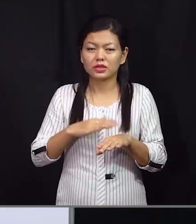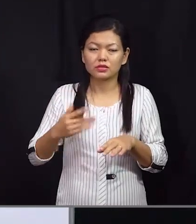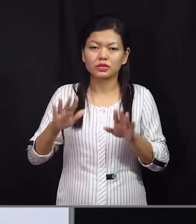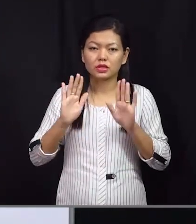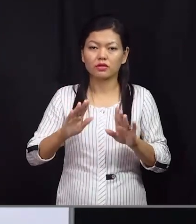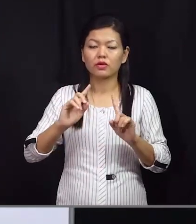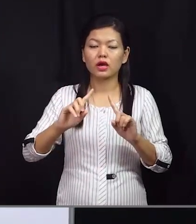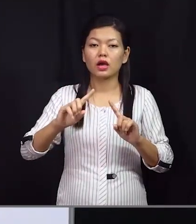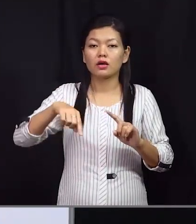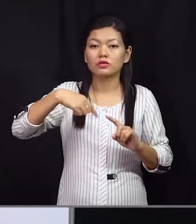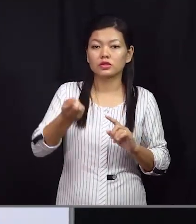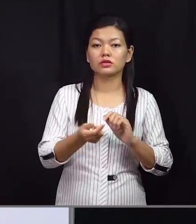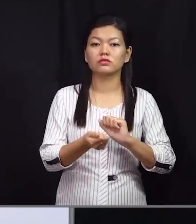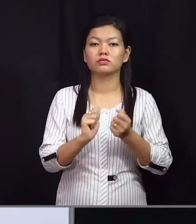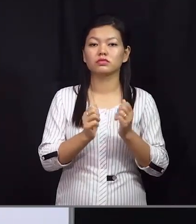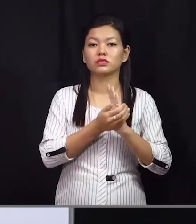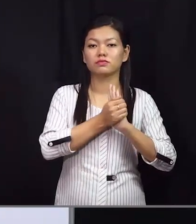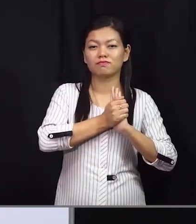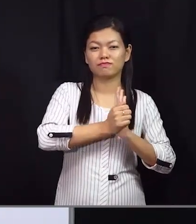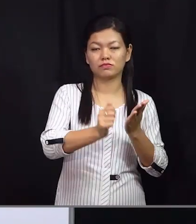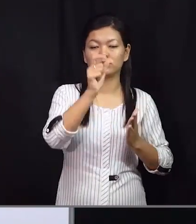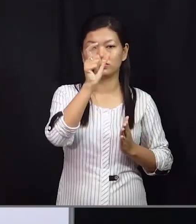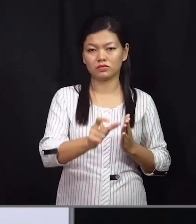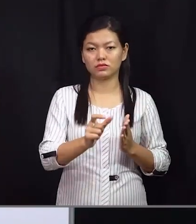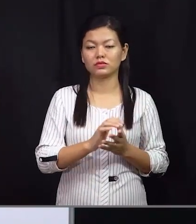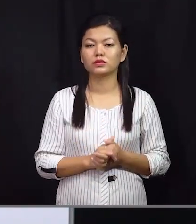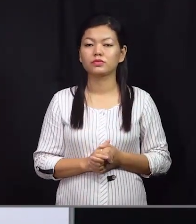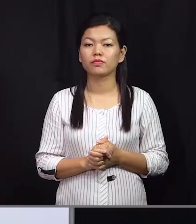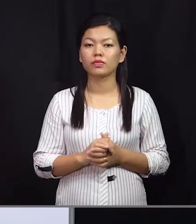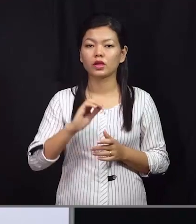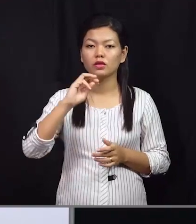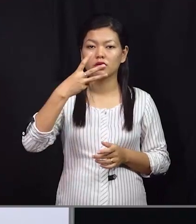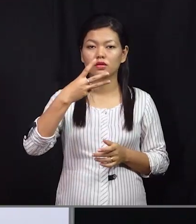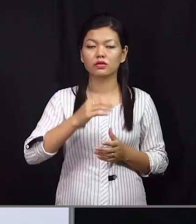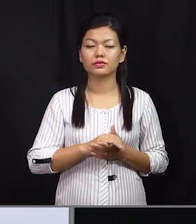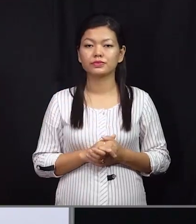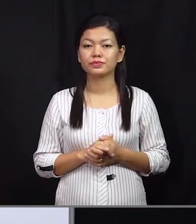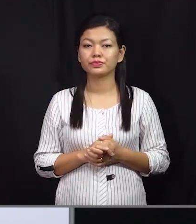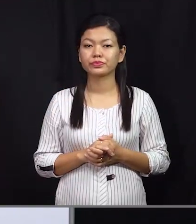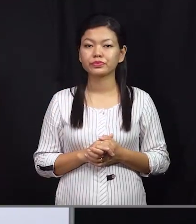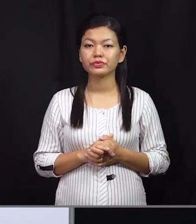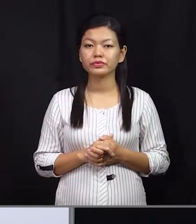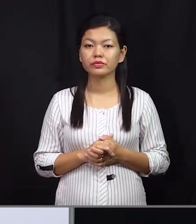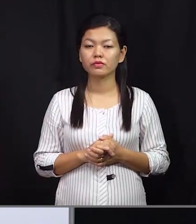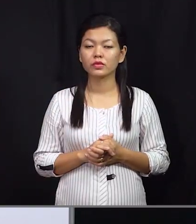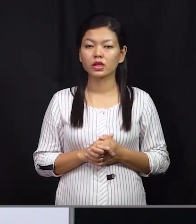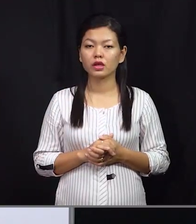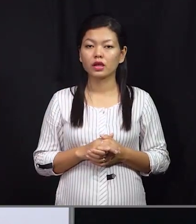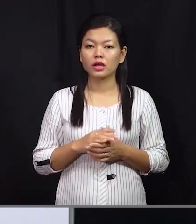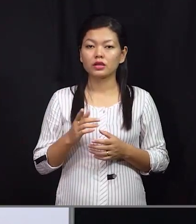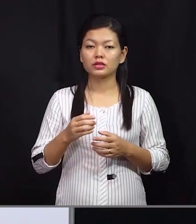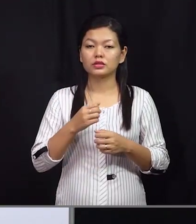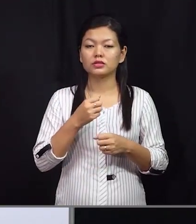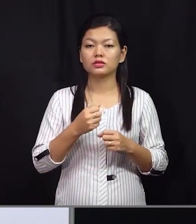skill through training and experiences. Okay, so that is the second point. The third one is it establishes establishments